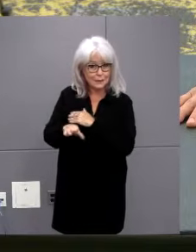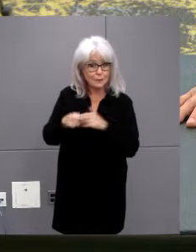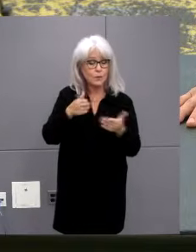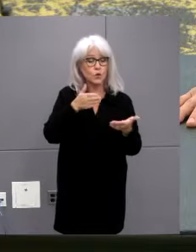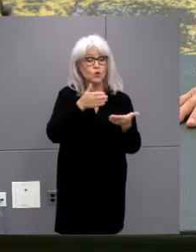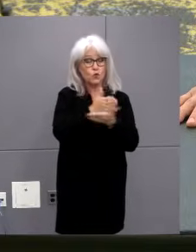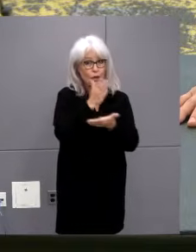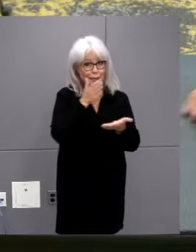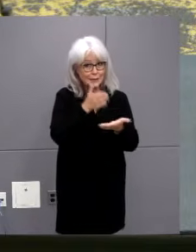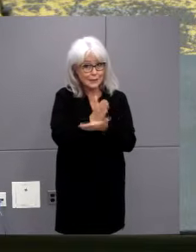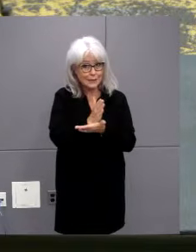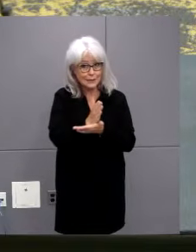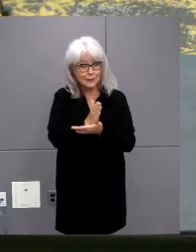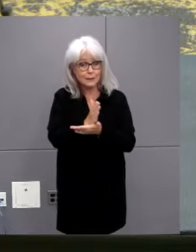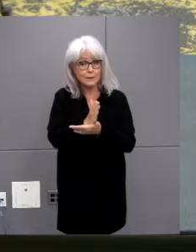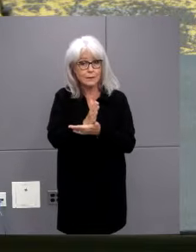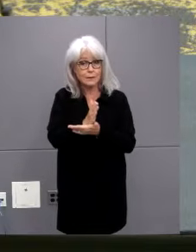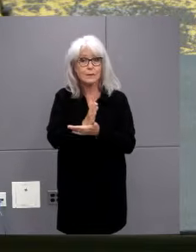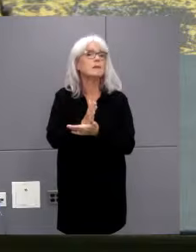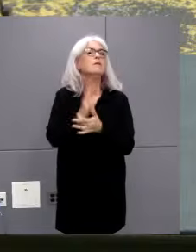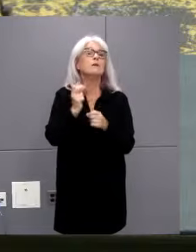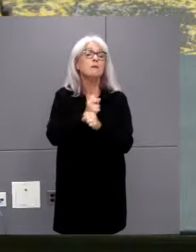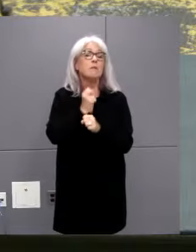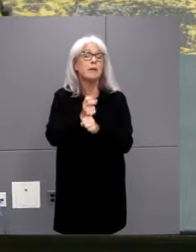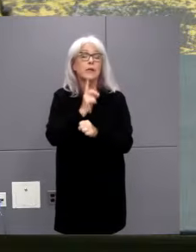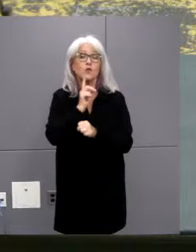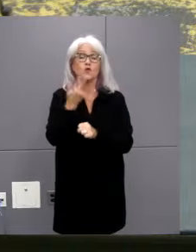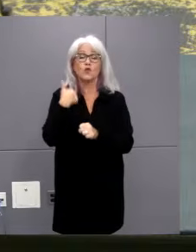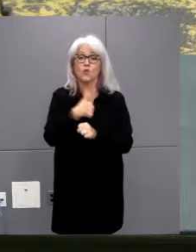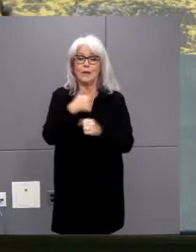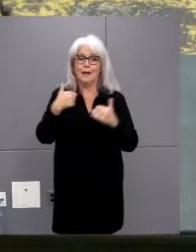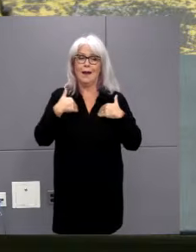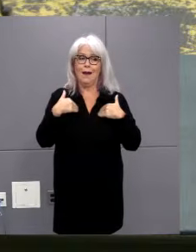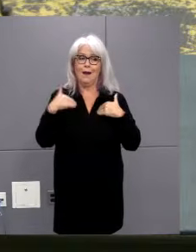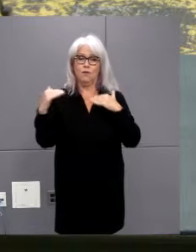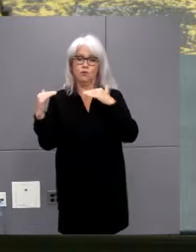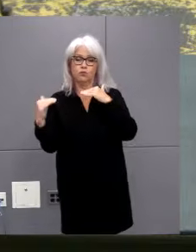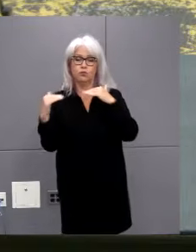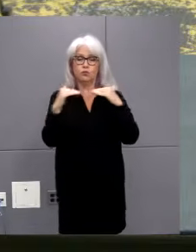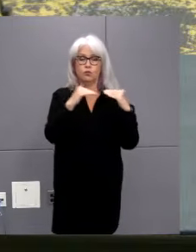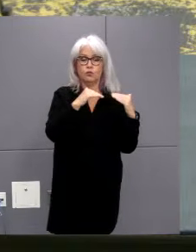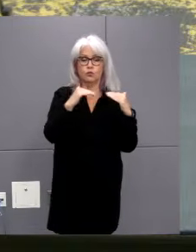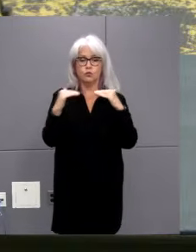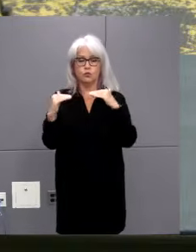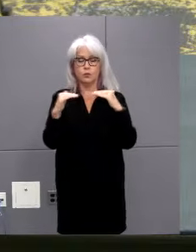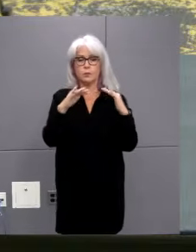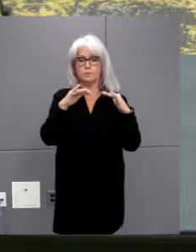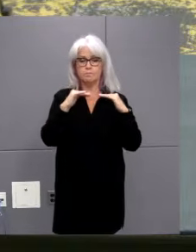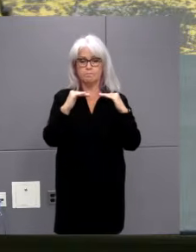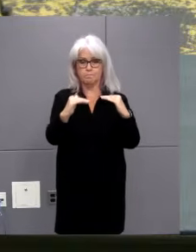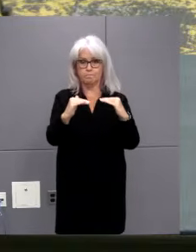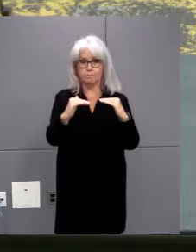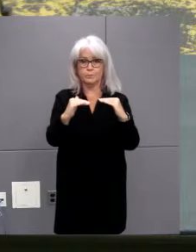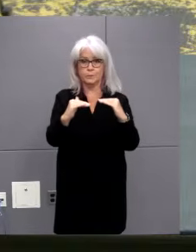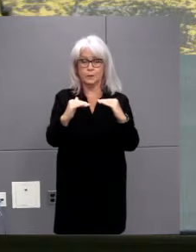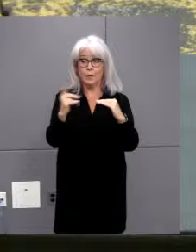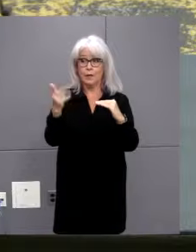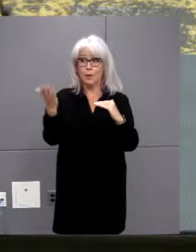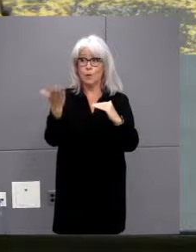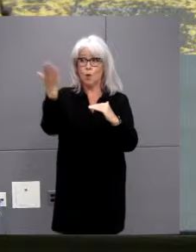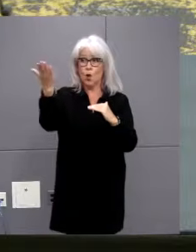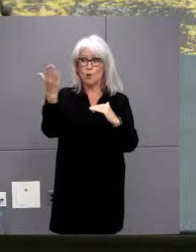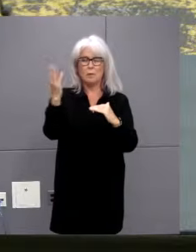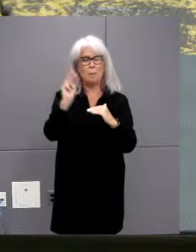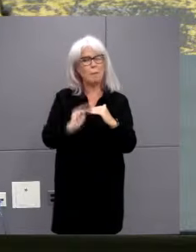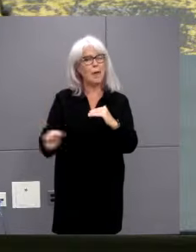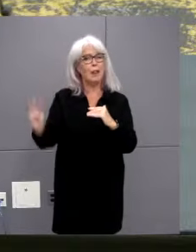rights, and making sure that we have those aligned. Now, what they proposed was going to cost millions and millions